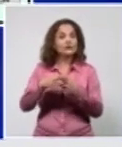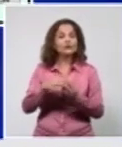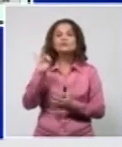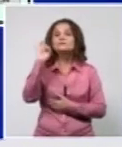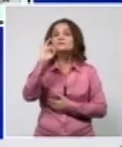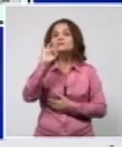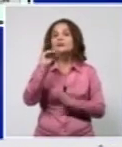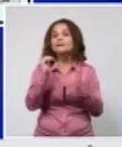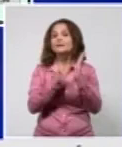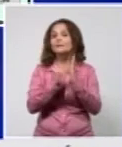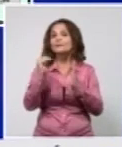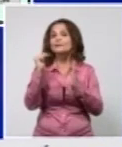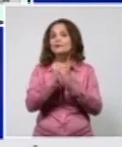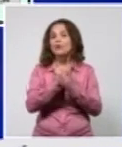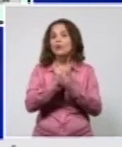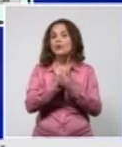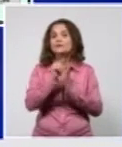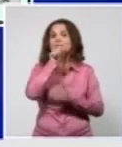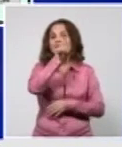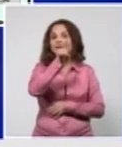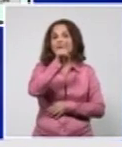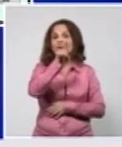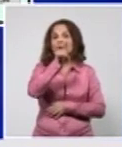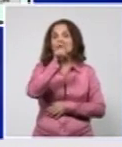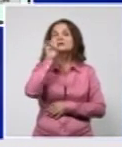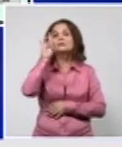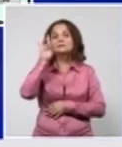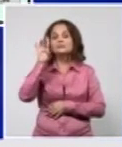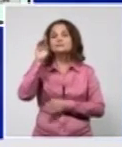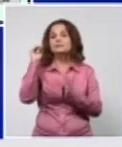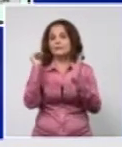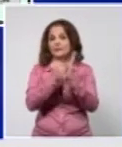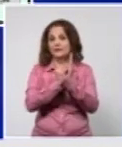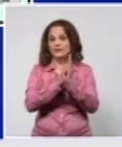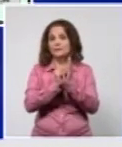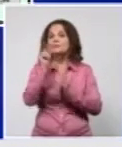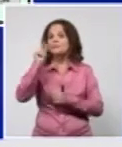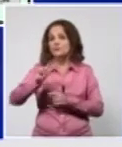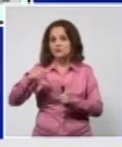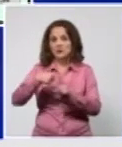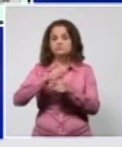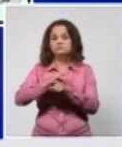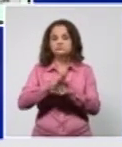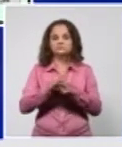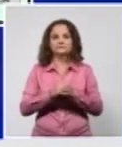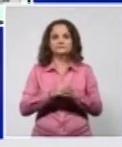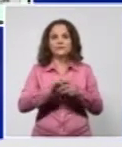7,115,000 COVID-19 cases, followed by India with